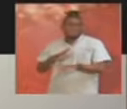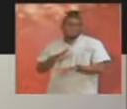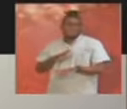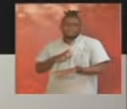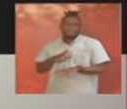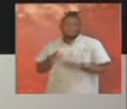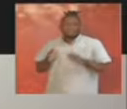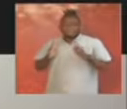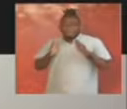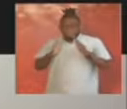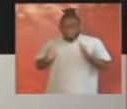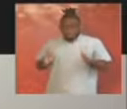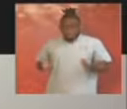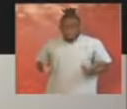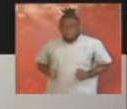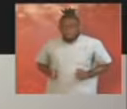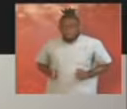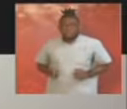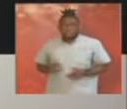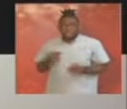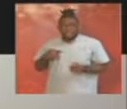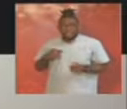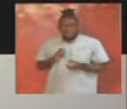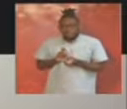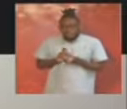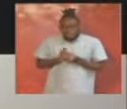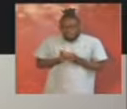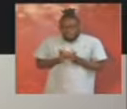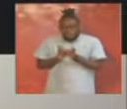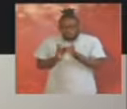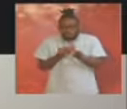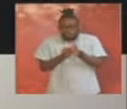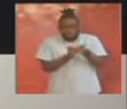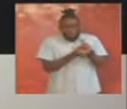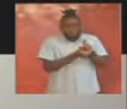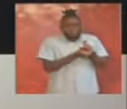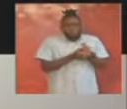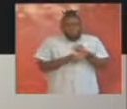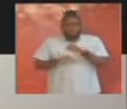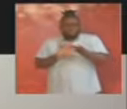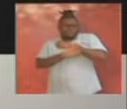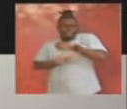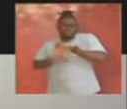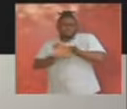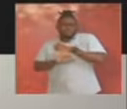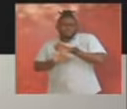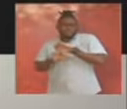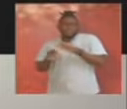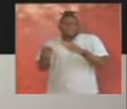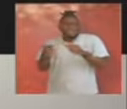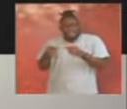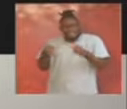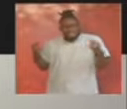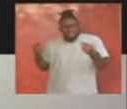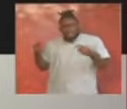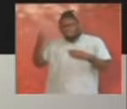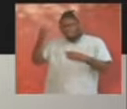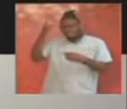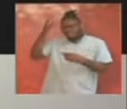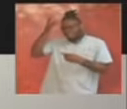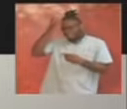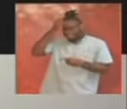the introduction of the antigen. In this case, it will be the COVID-19 spike protein. With regard to